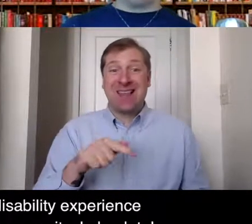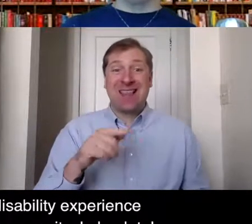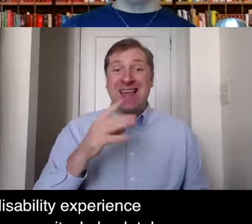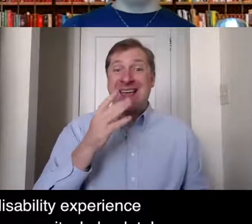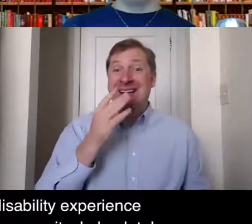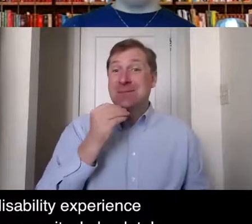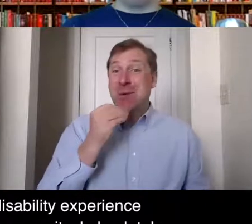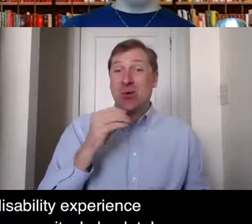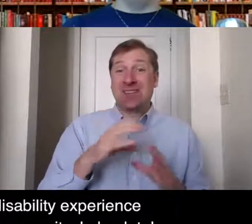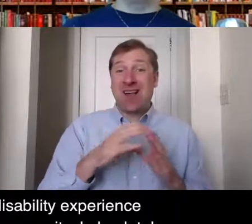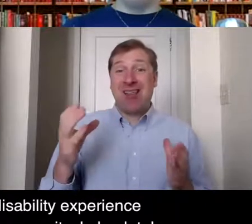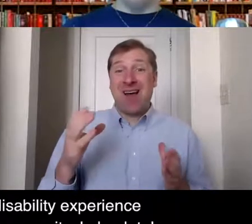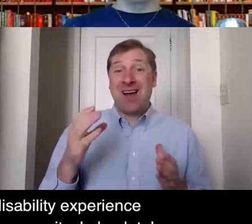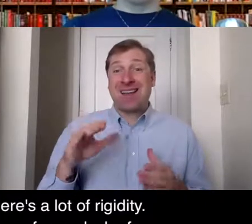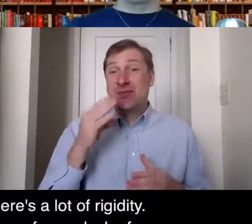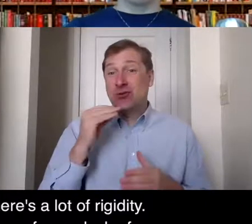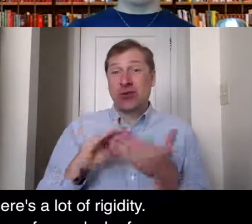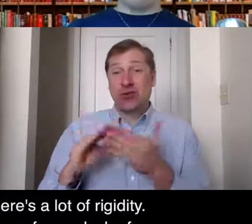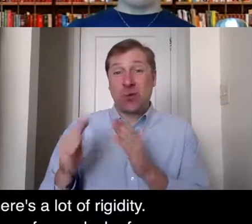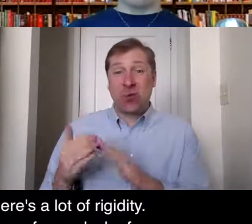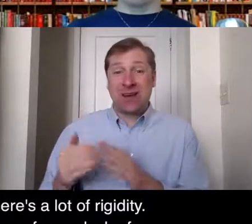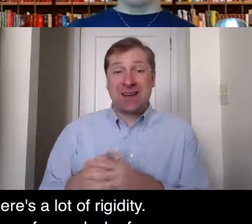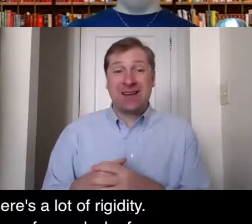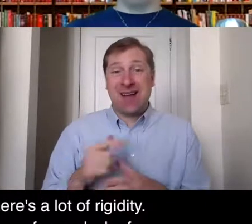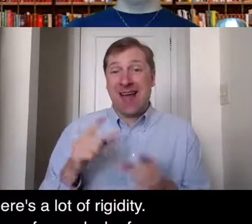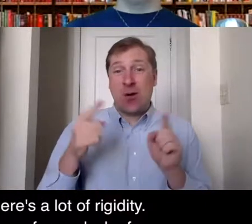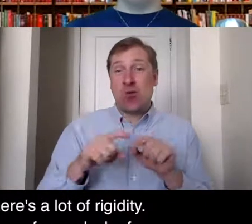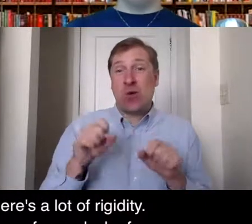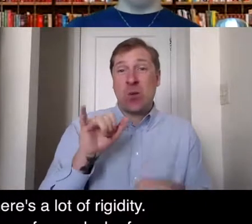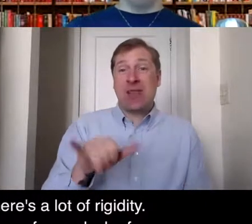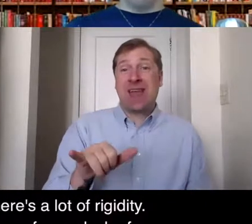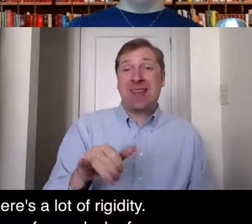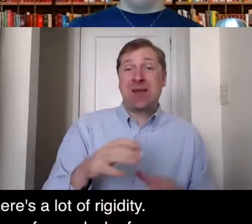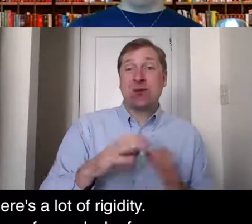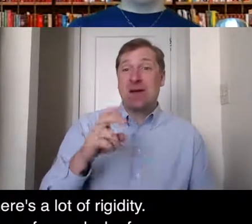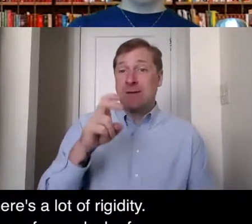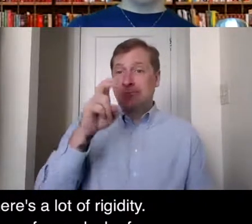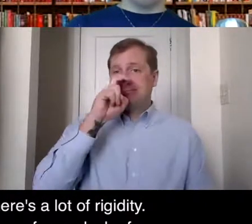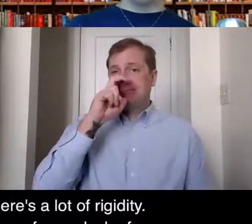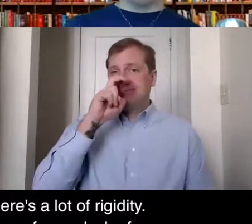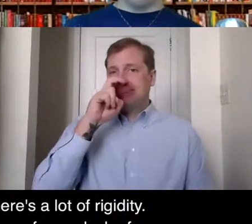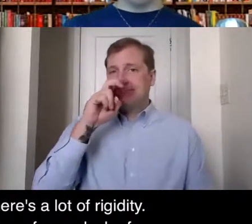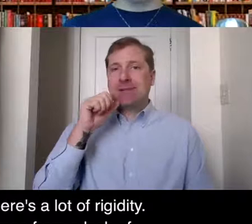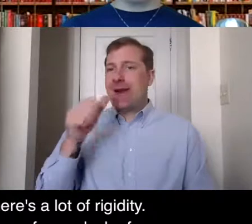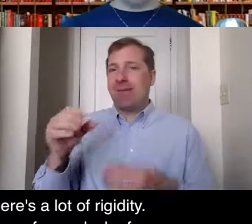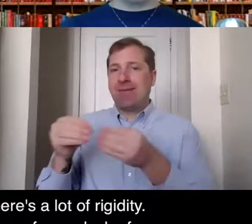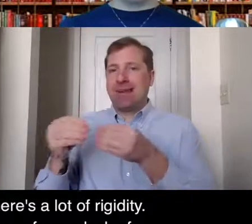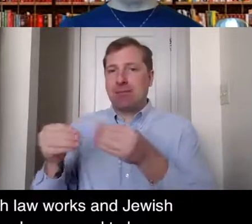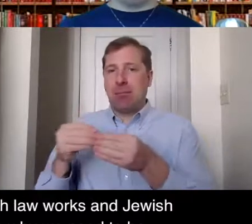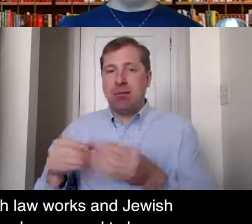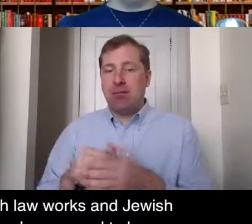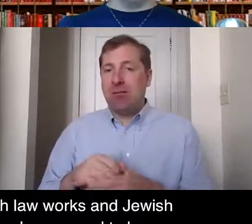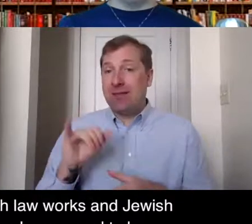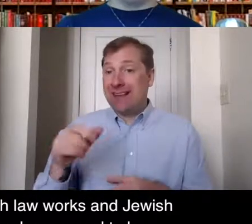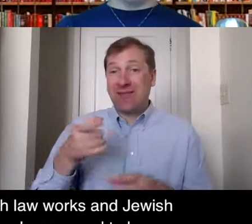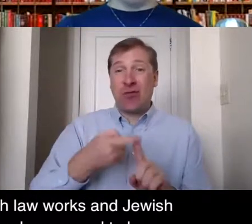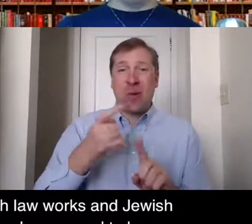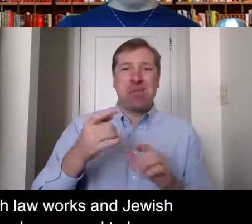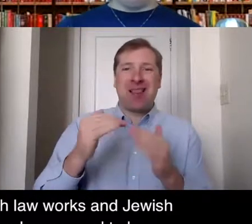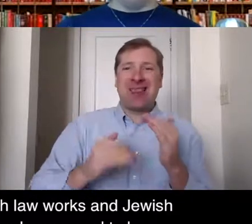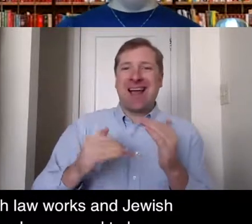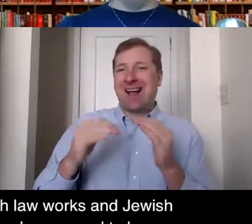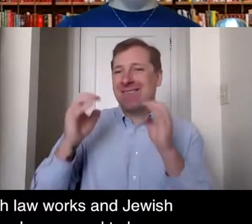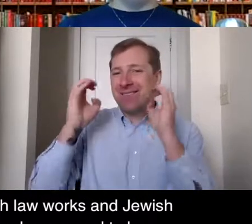I absolutely also agree with that, but there's a lot of rigidity. A lot of the rigidity comes from a lack of education